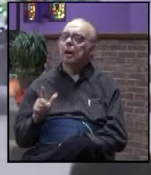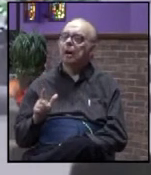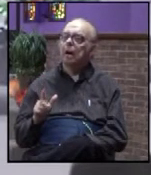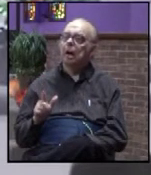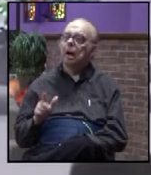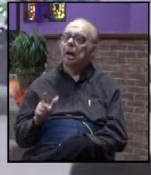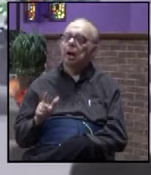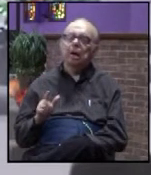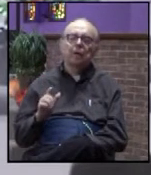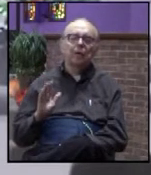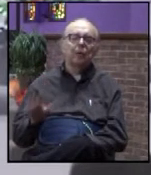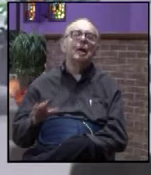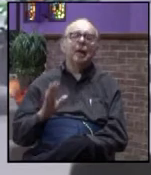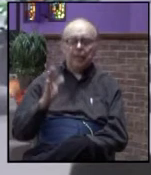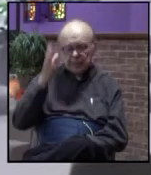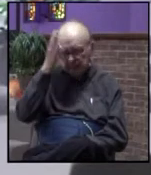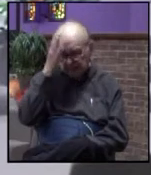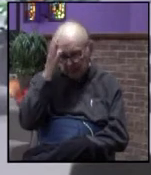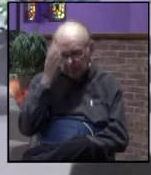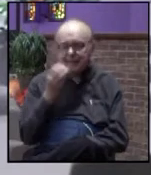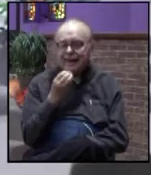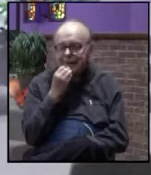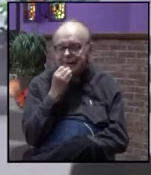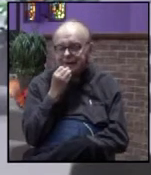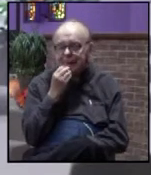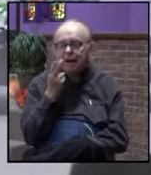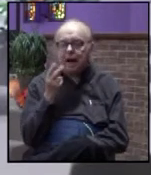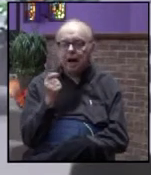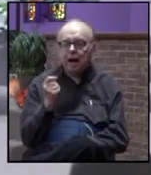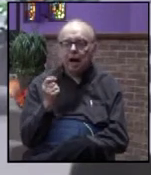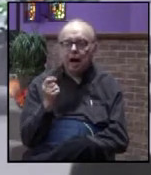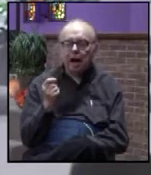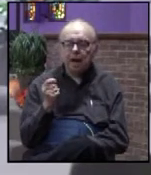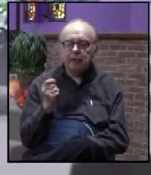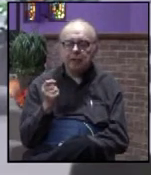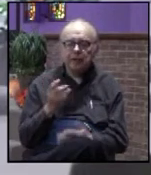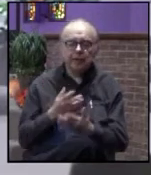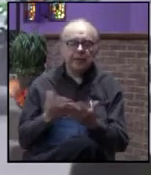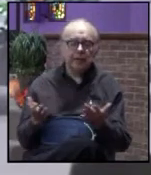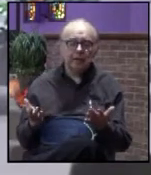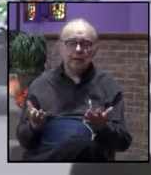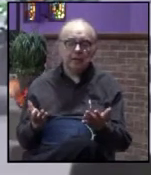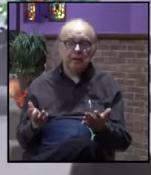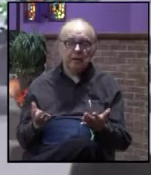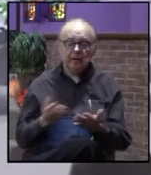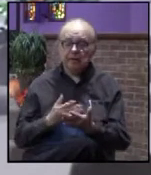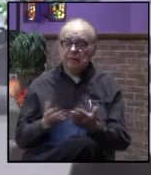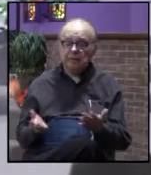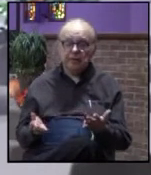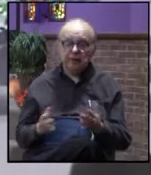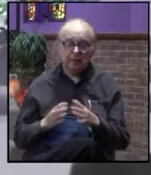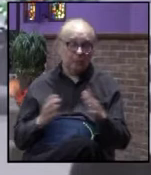Because their Paul eats hot stuff. But there was some stuff that was too hot for you, wasn't there?